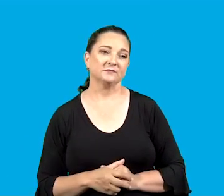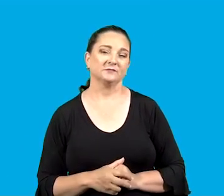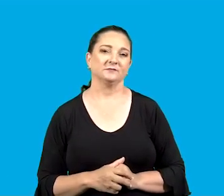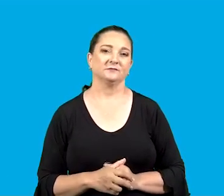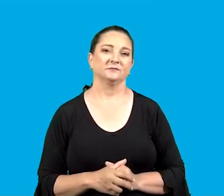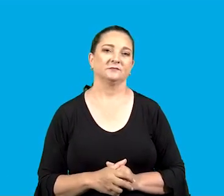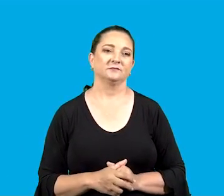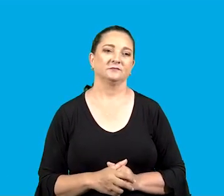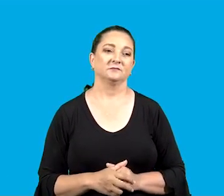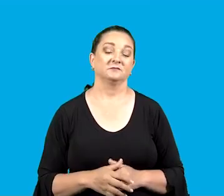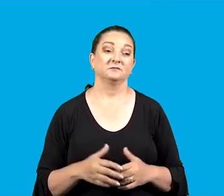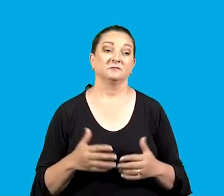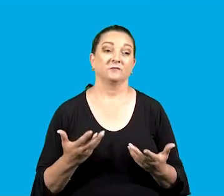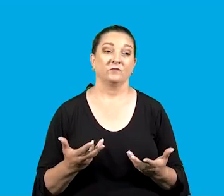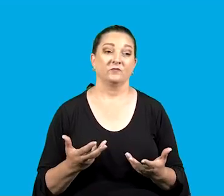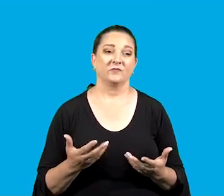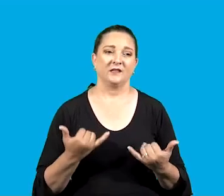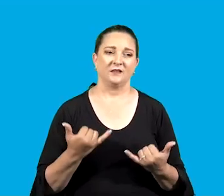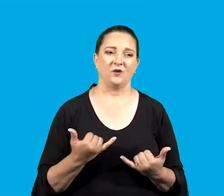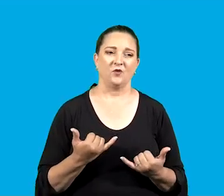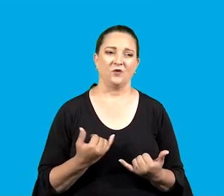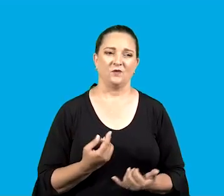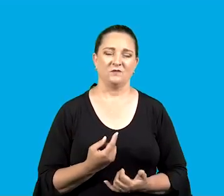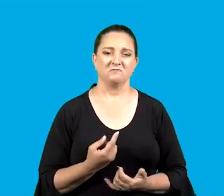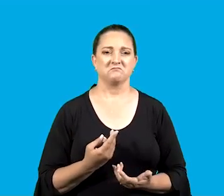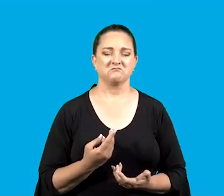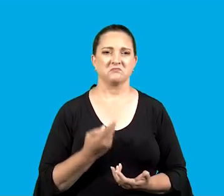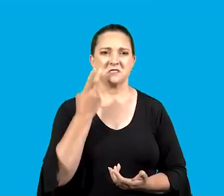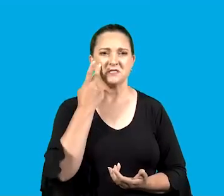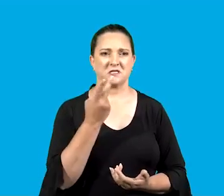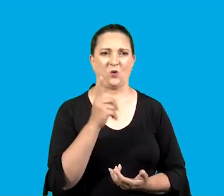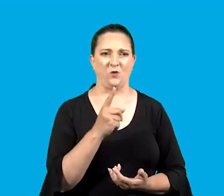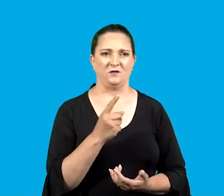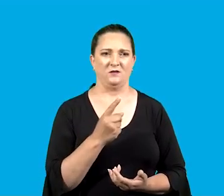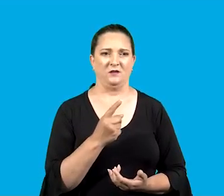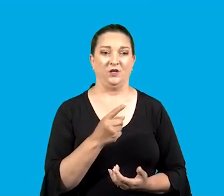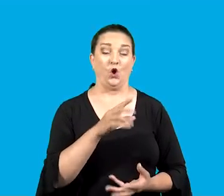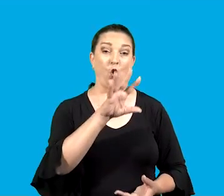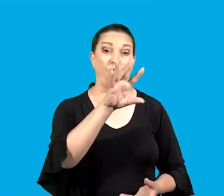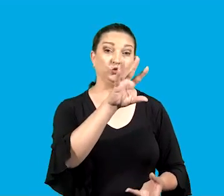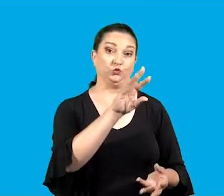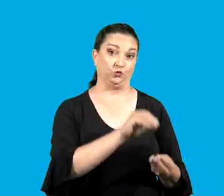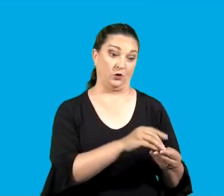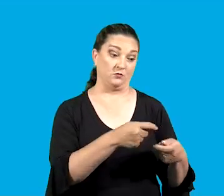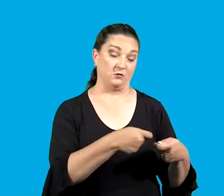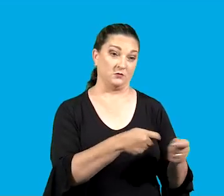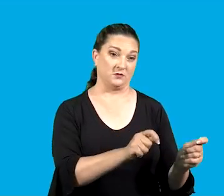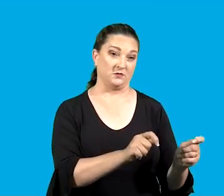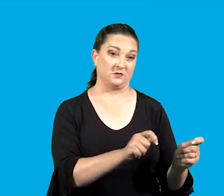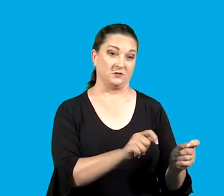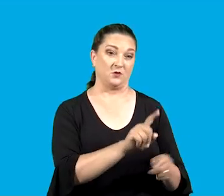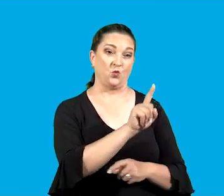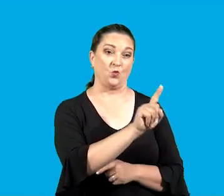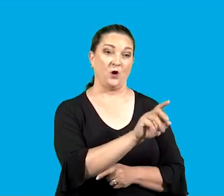then their contribution to total sales is that you can see that here your total sales, it was